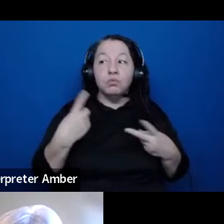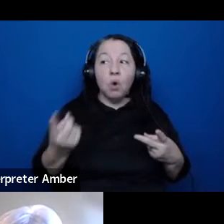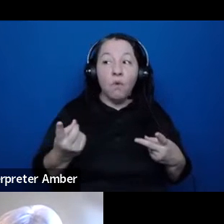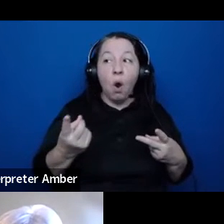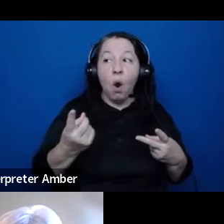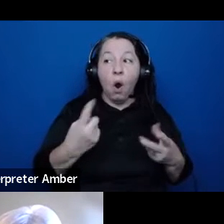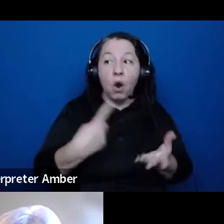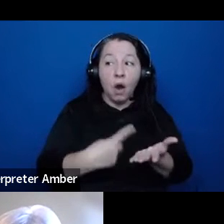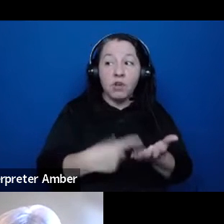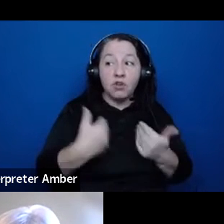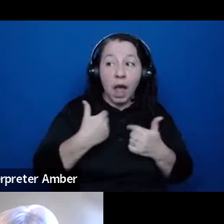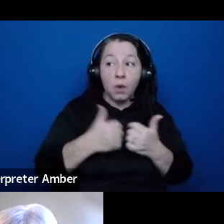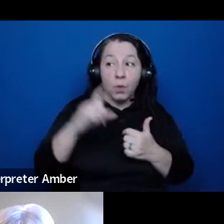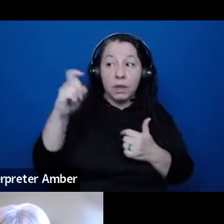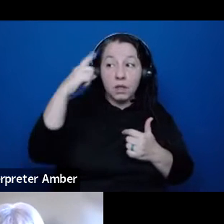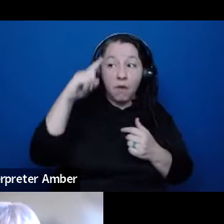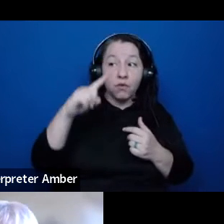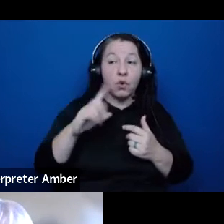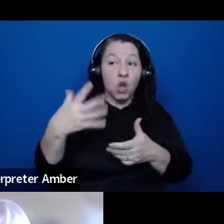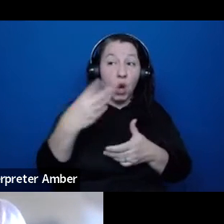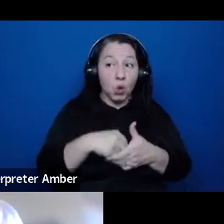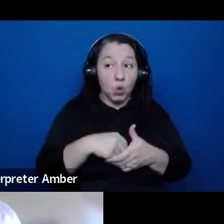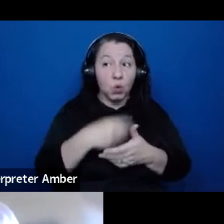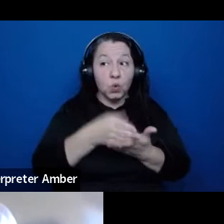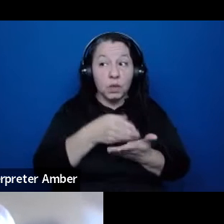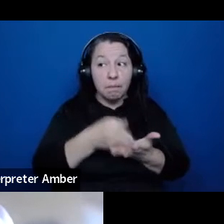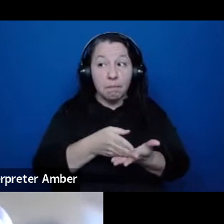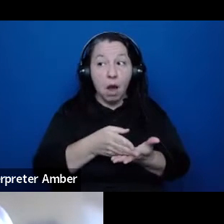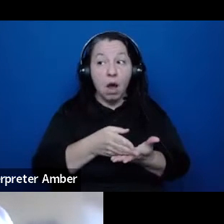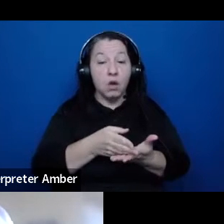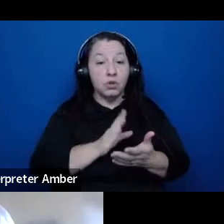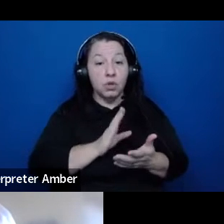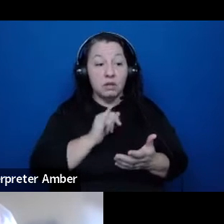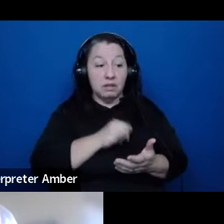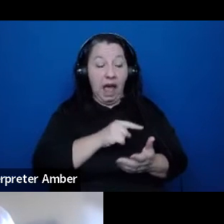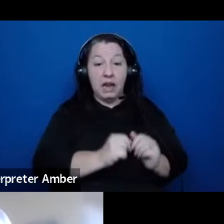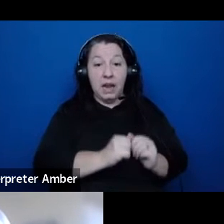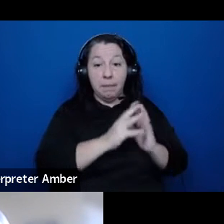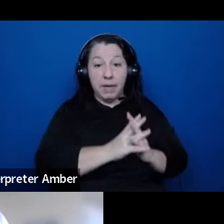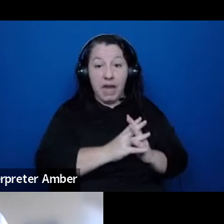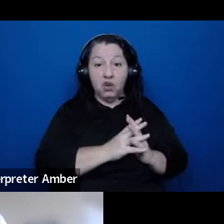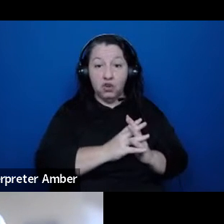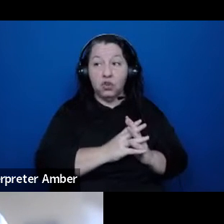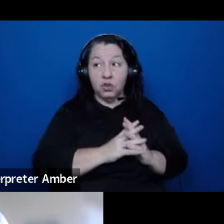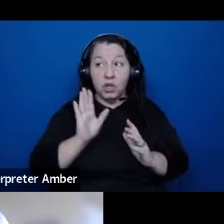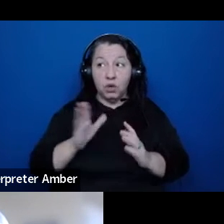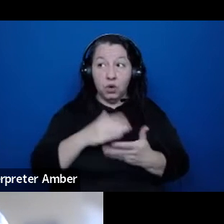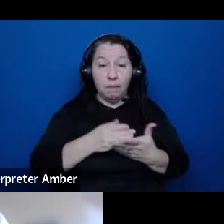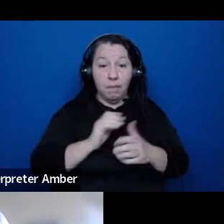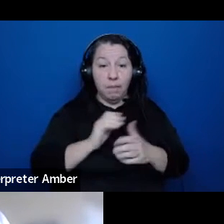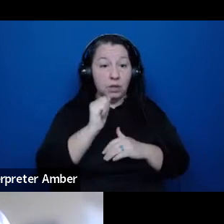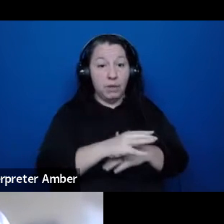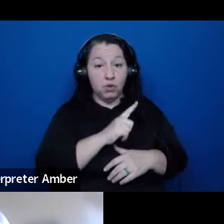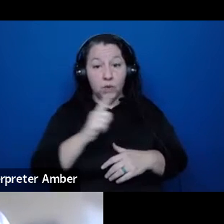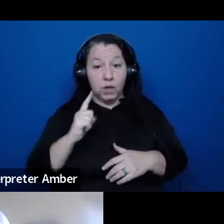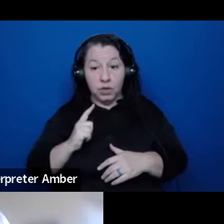budget, and I will follow up on if consumers are involved on the community-based case management